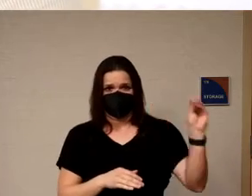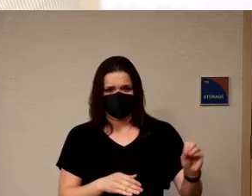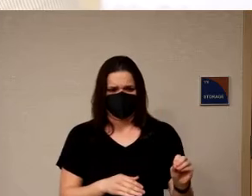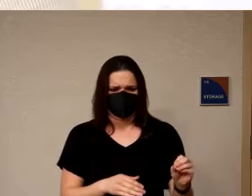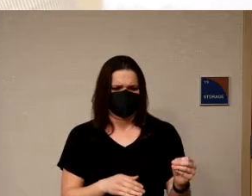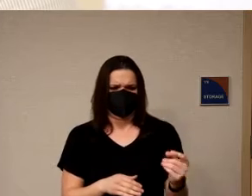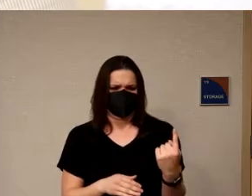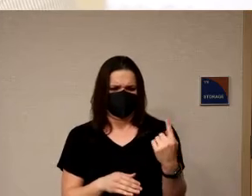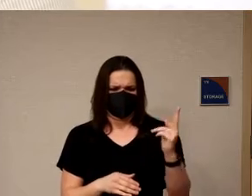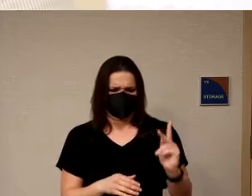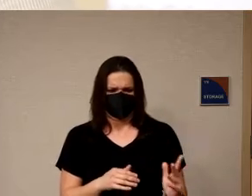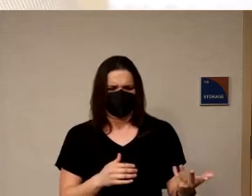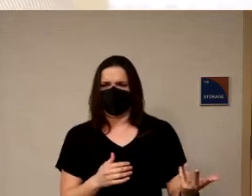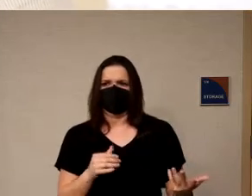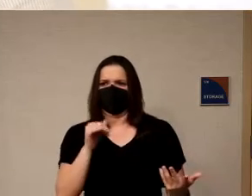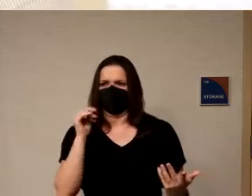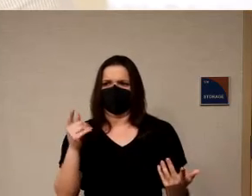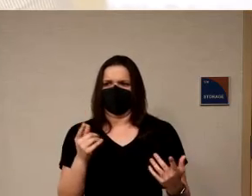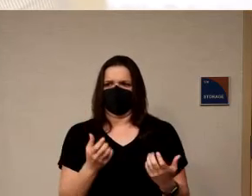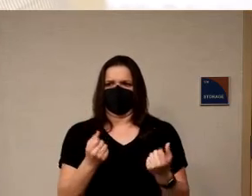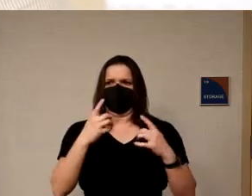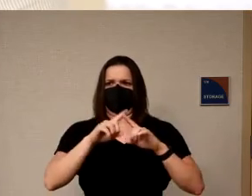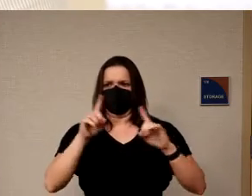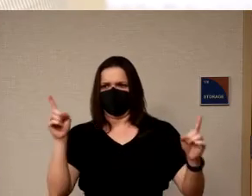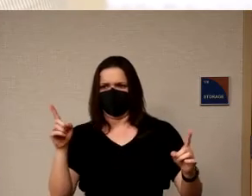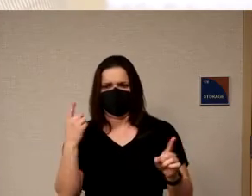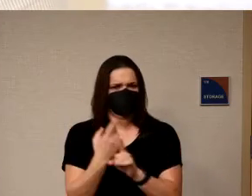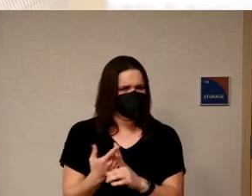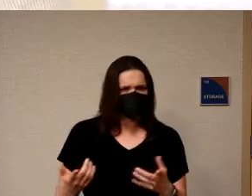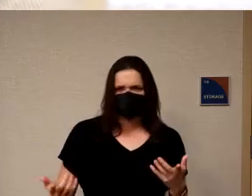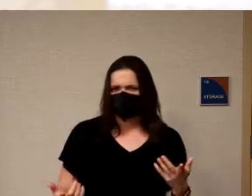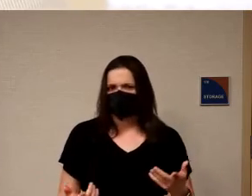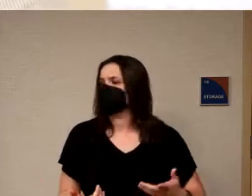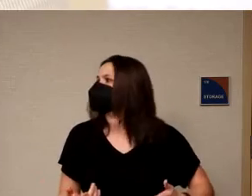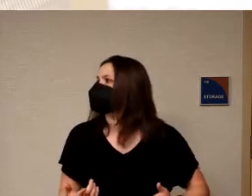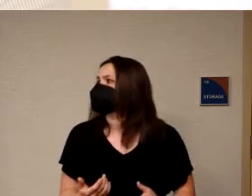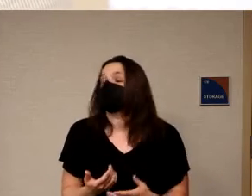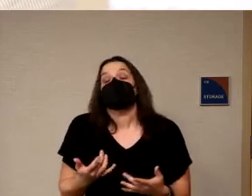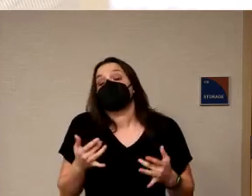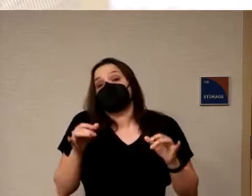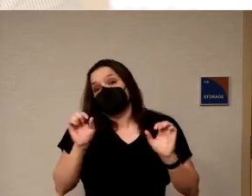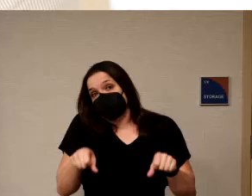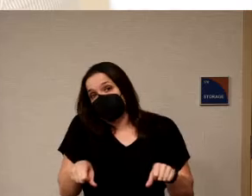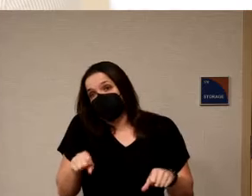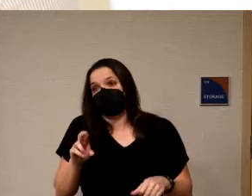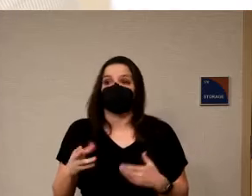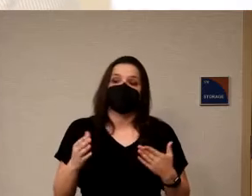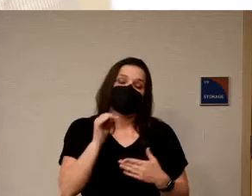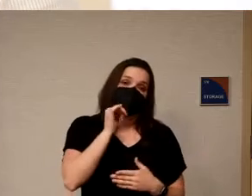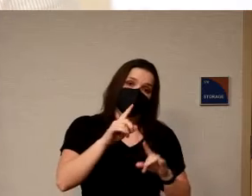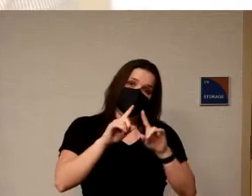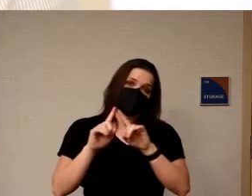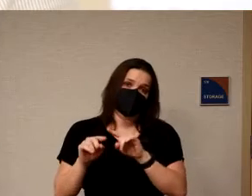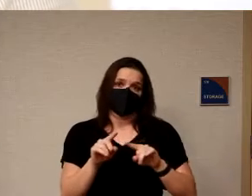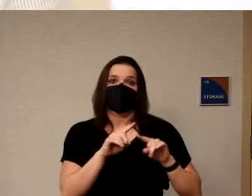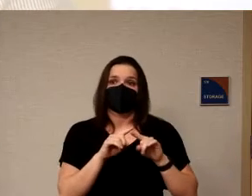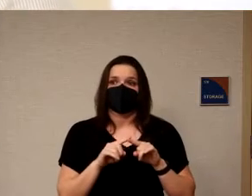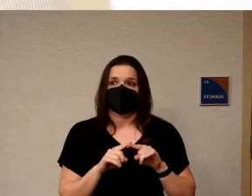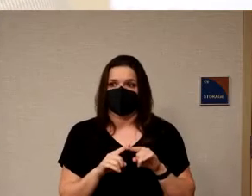Which doesn't make all that much difference, does it? It could or may not. It would depend